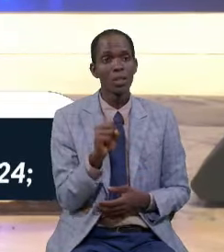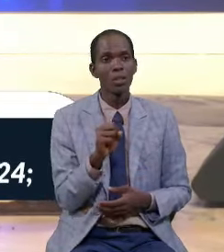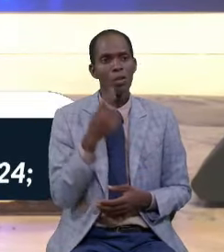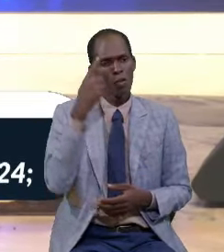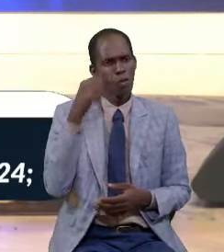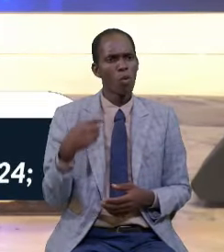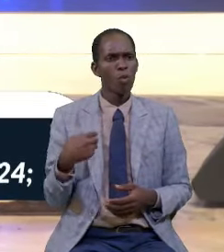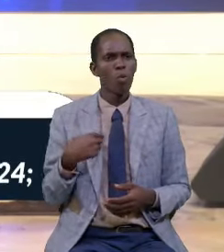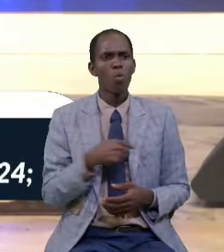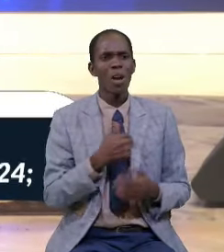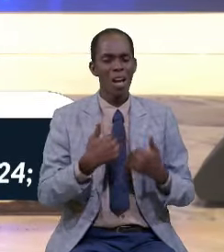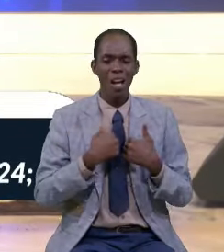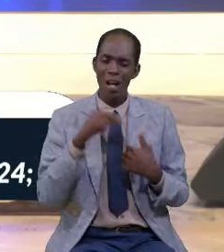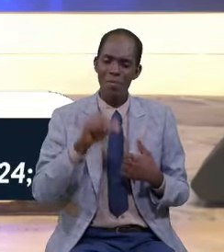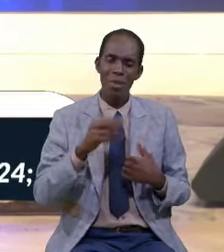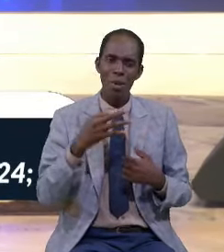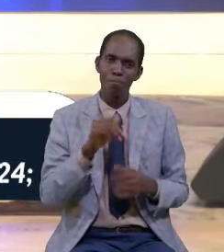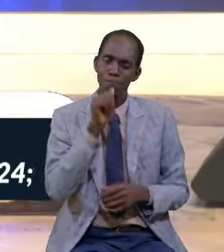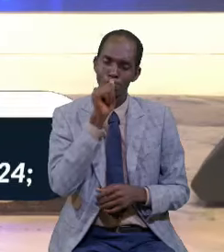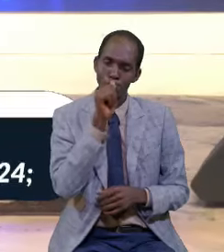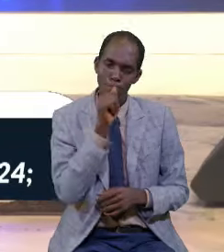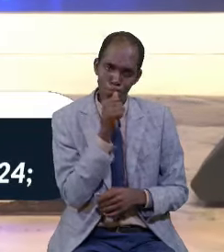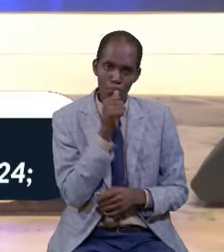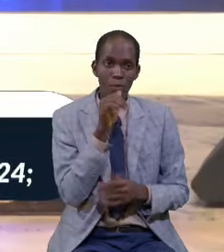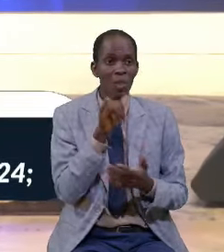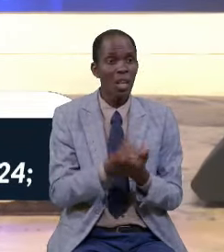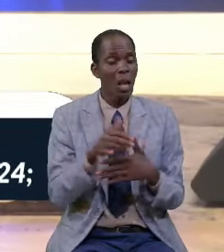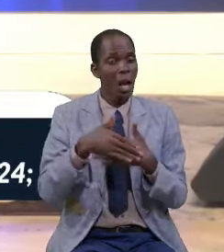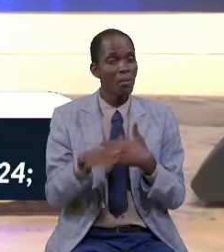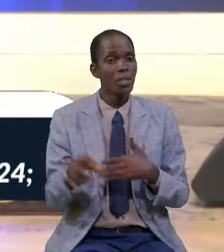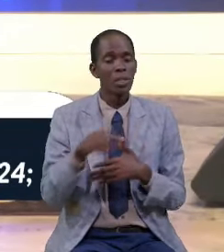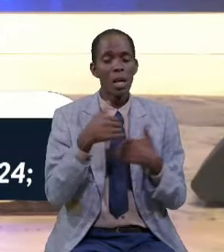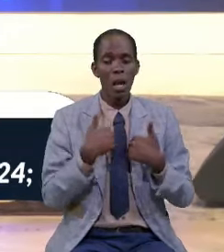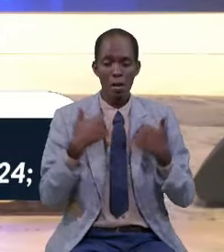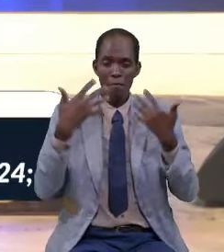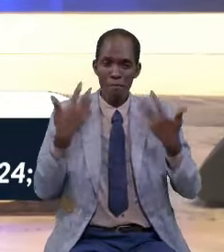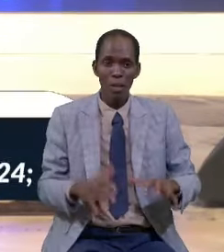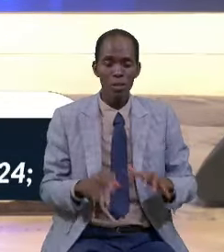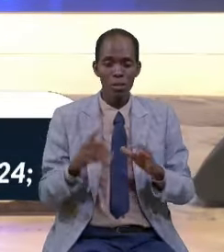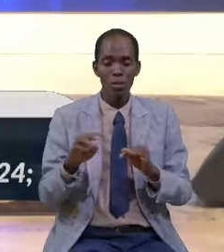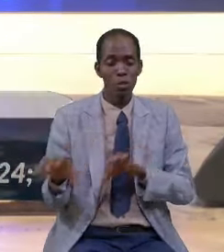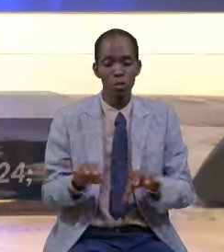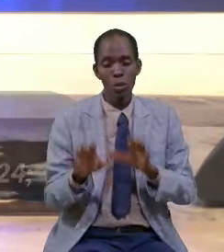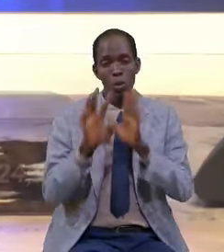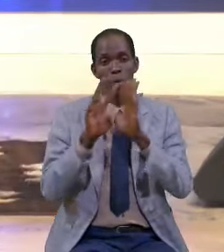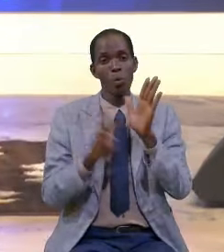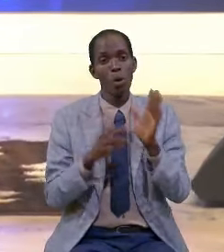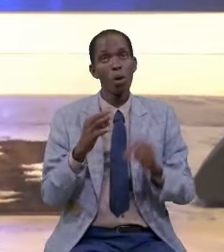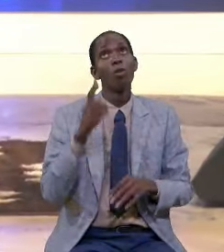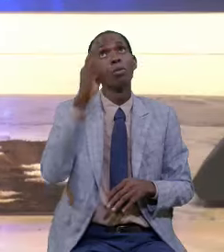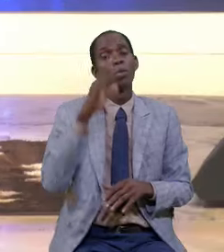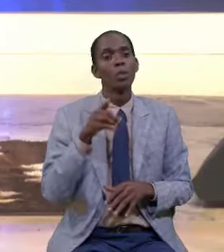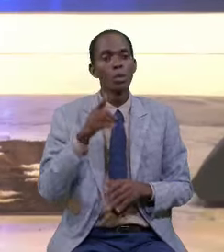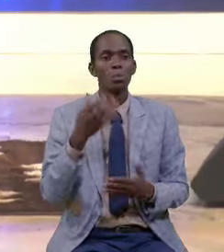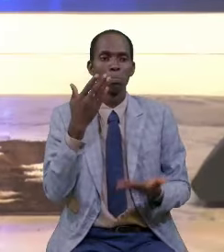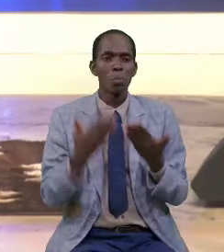of patience, that after ye have done the will of God, ye might receive the promise.